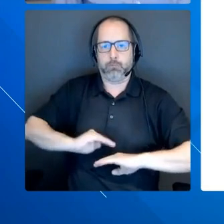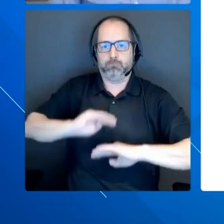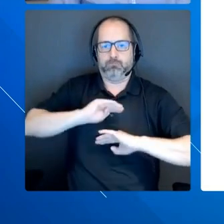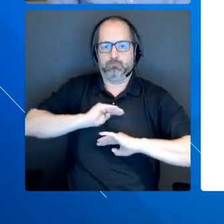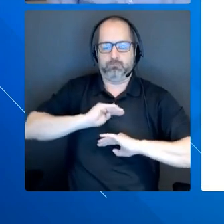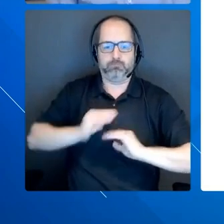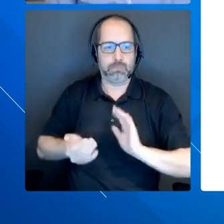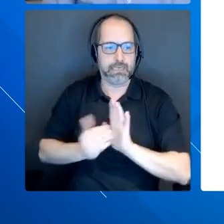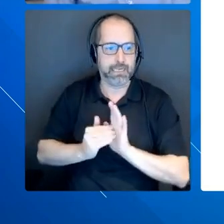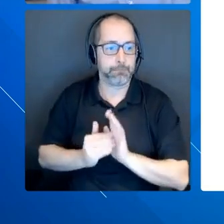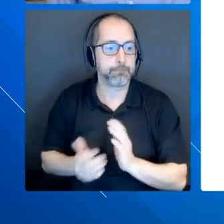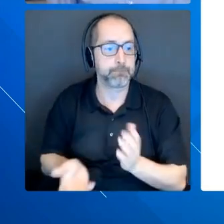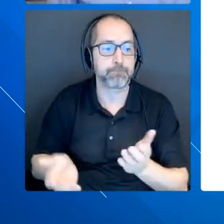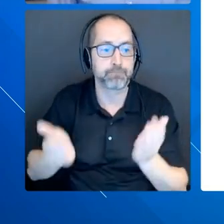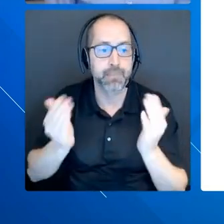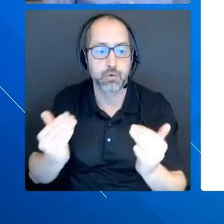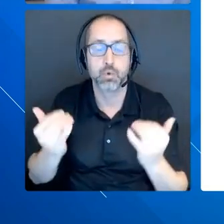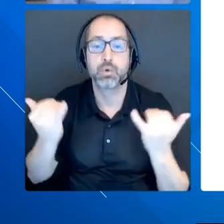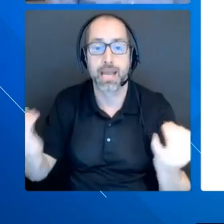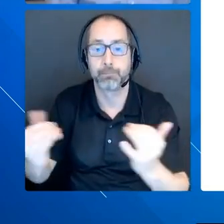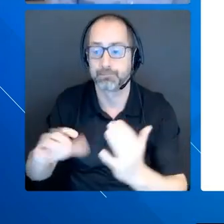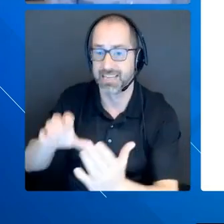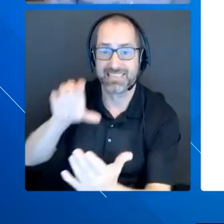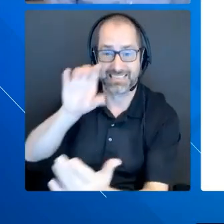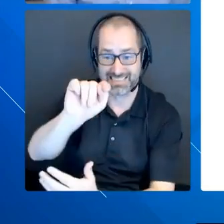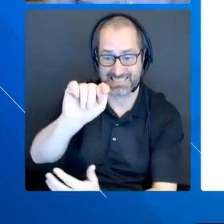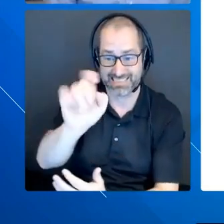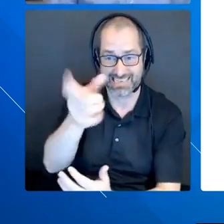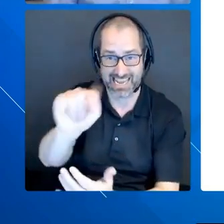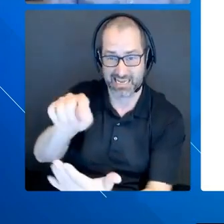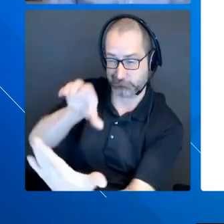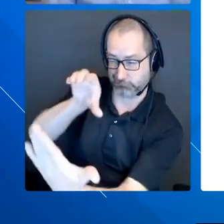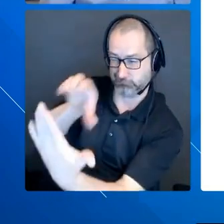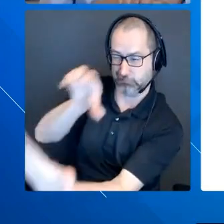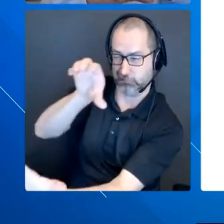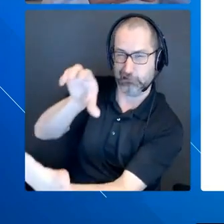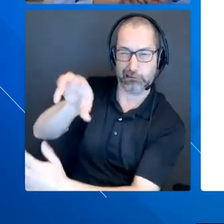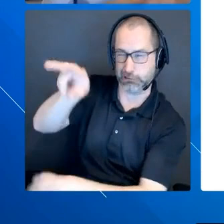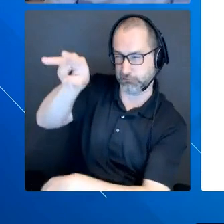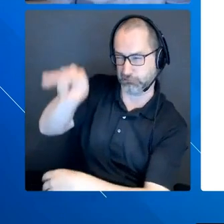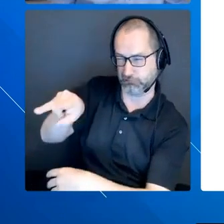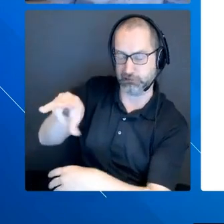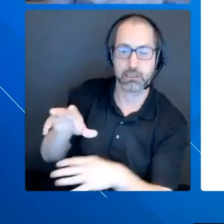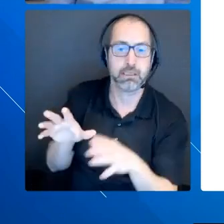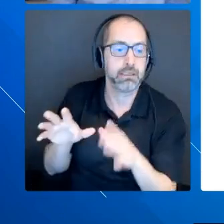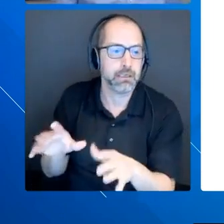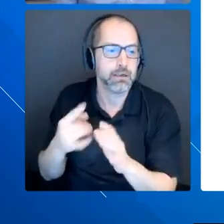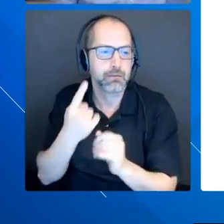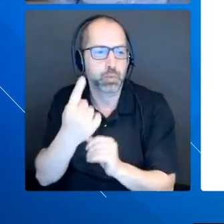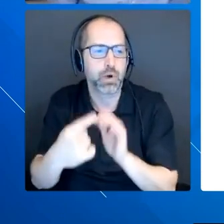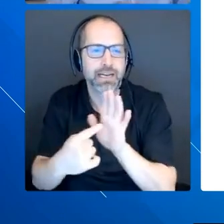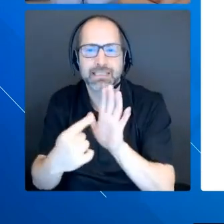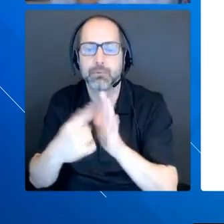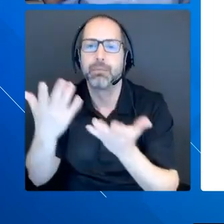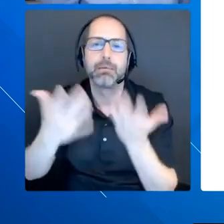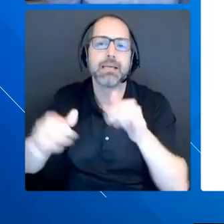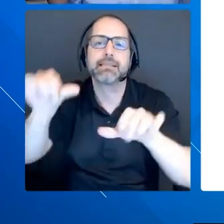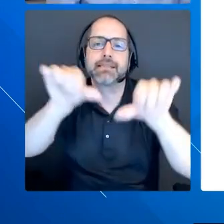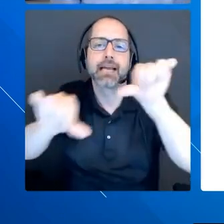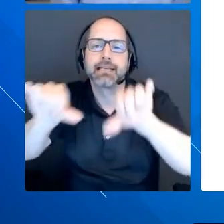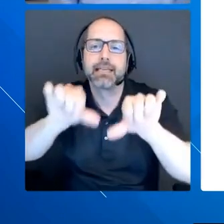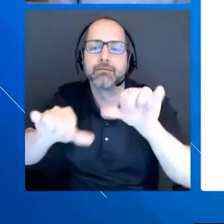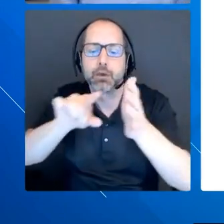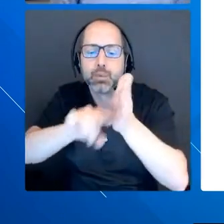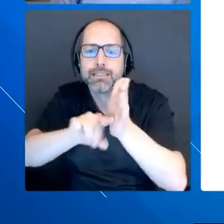So large blocks of heavy text. So here is one where we had, this is a scientific paper, let's say,